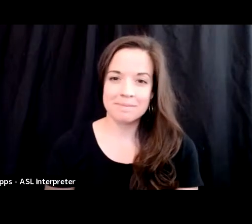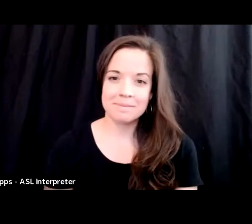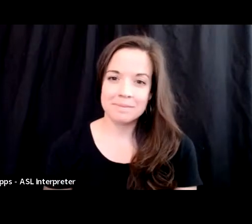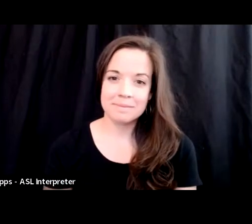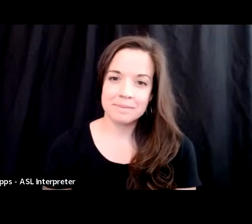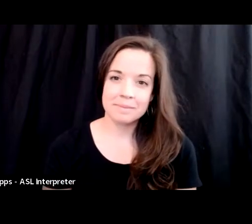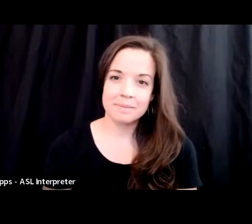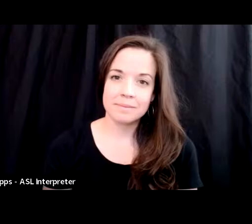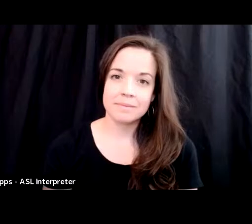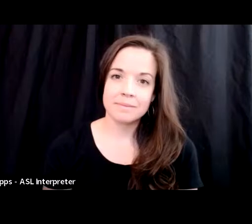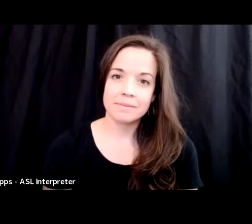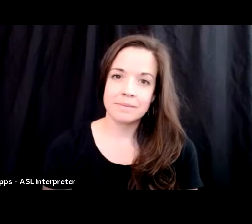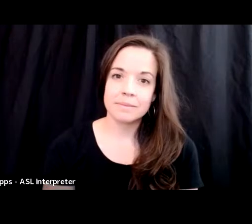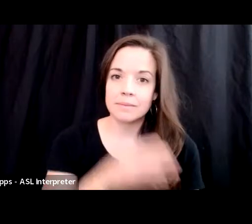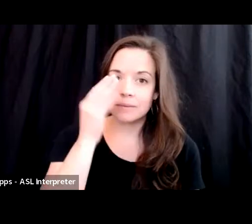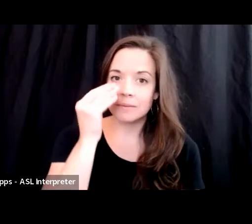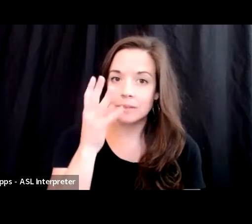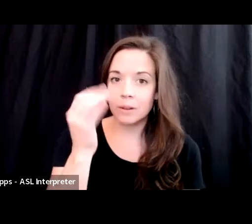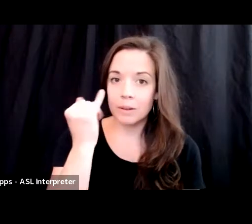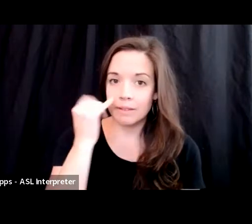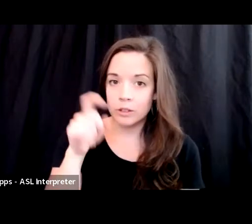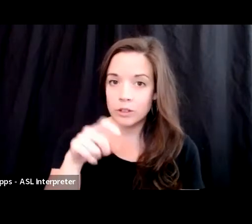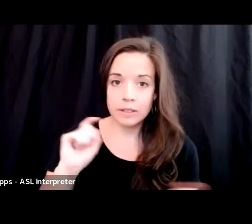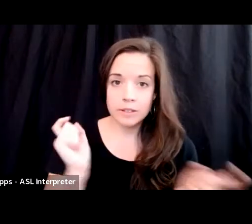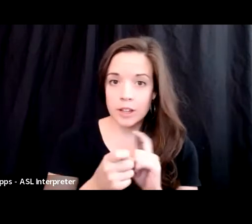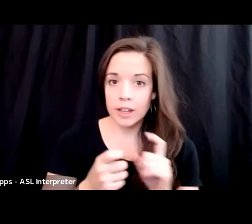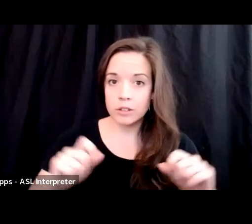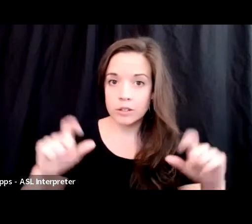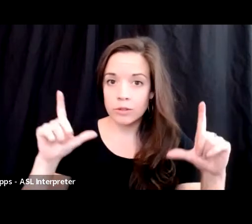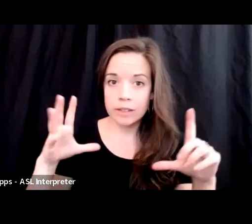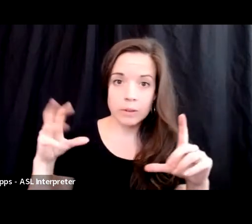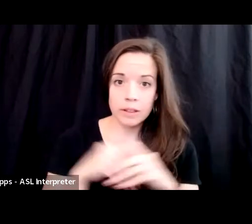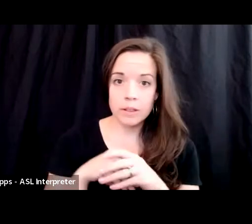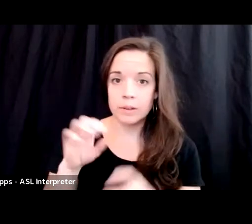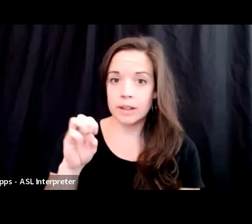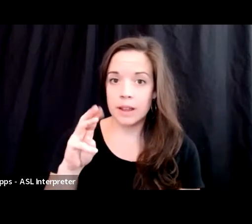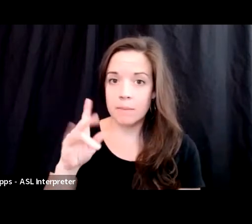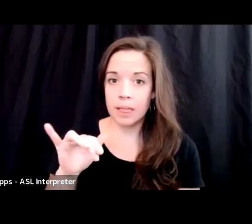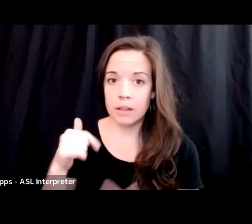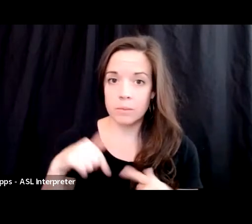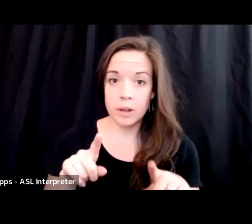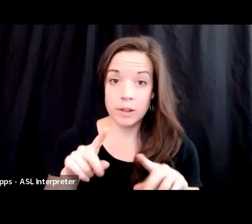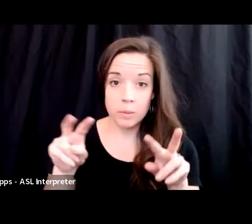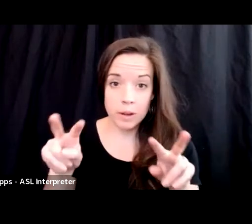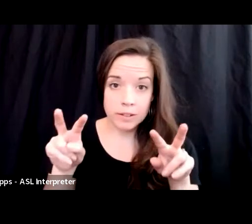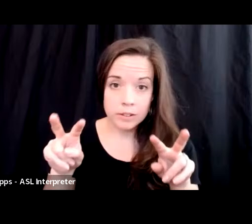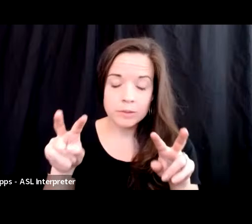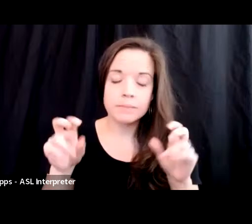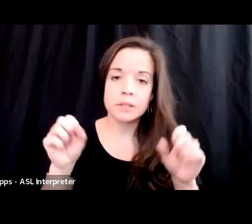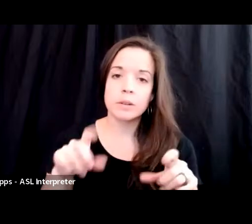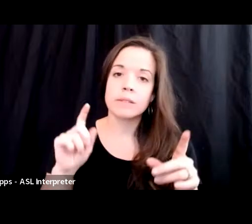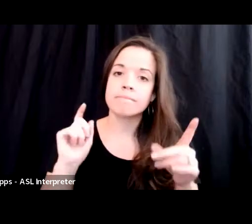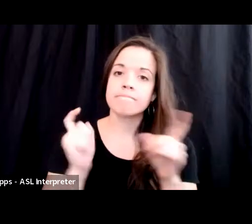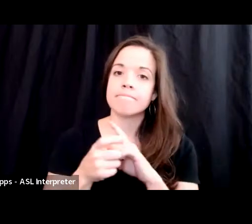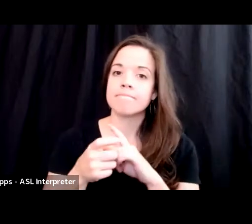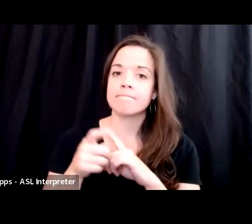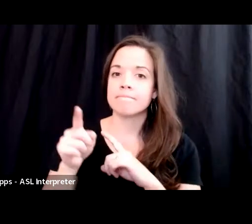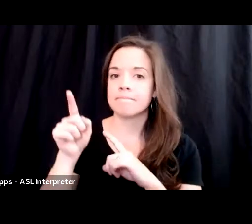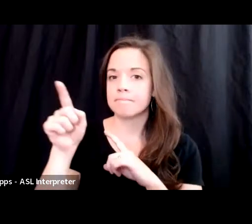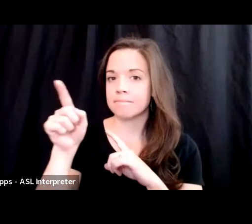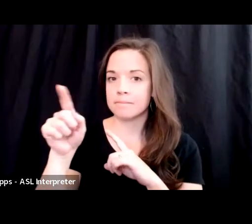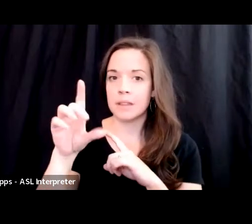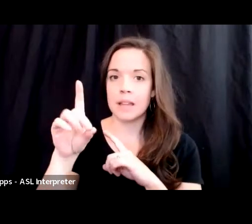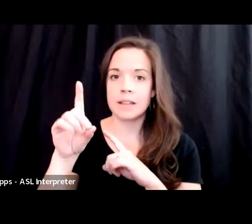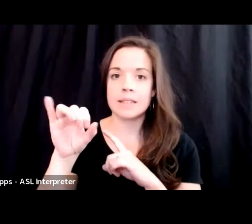Please note that if you need to change your screen view to include Emily as you watch, you can adjust the screen display mode